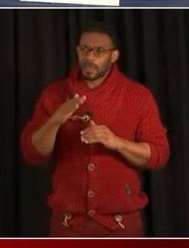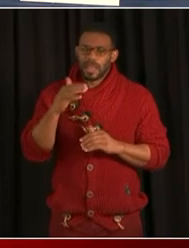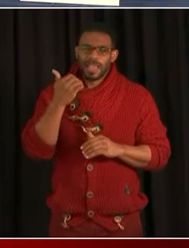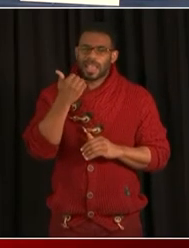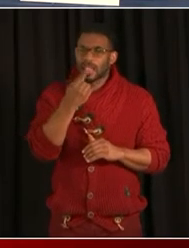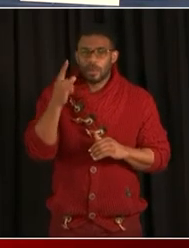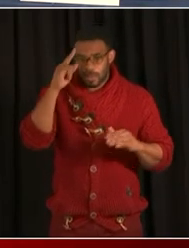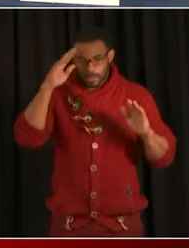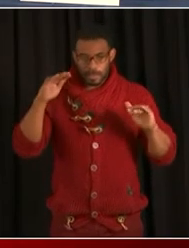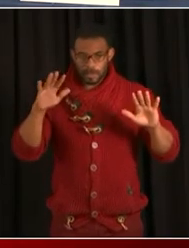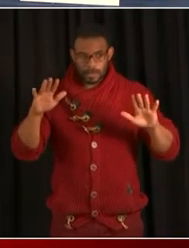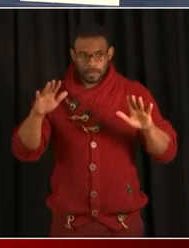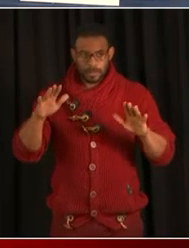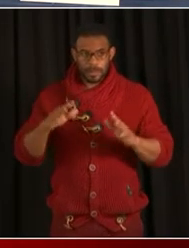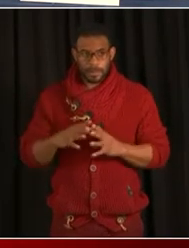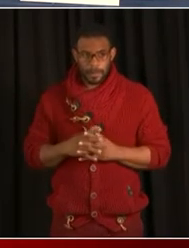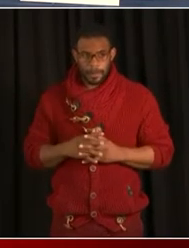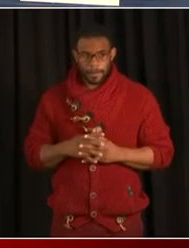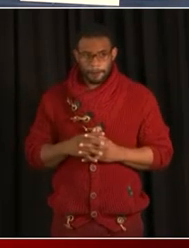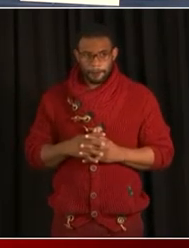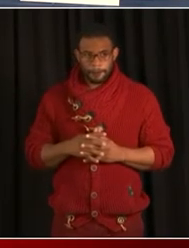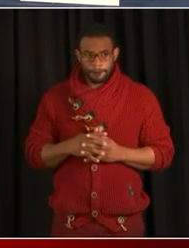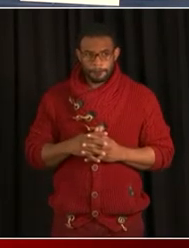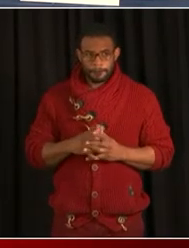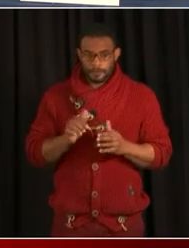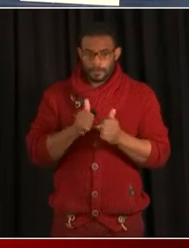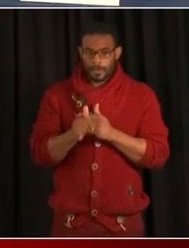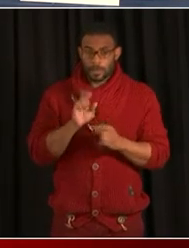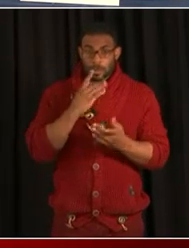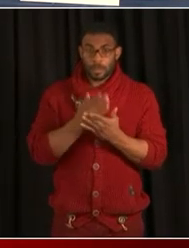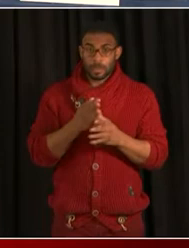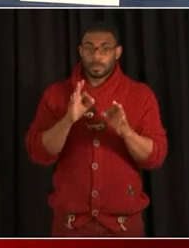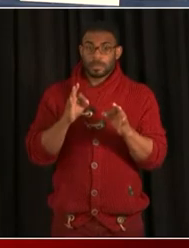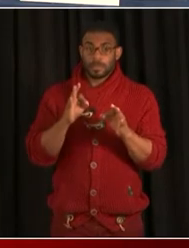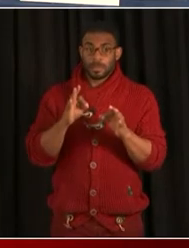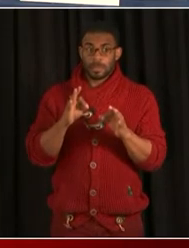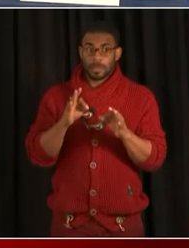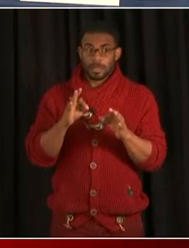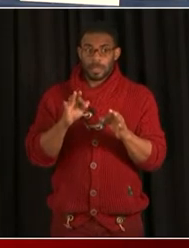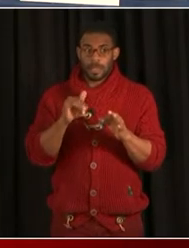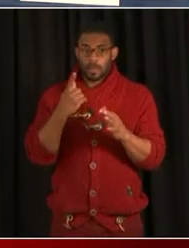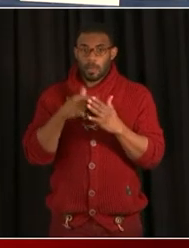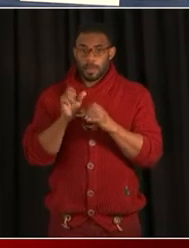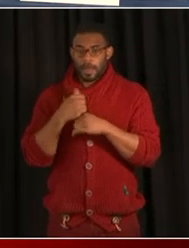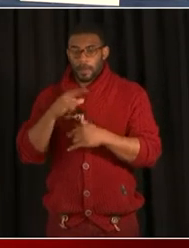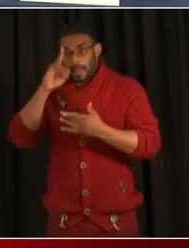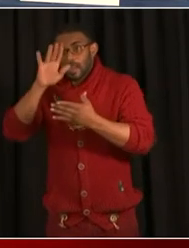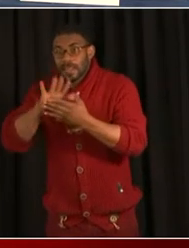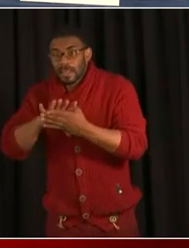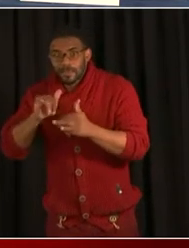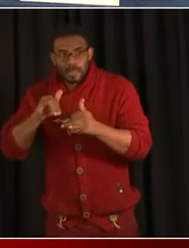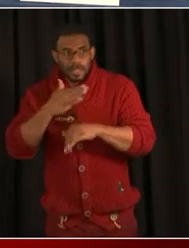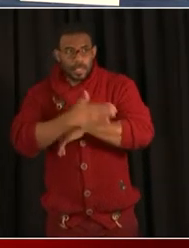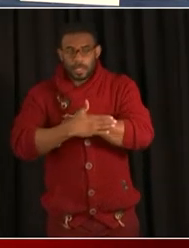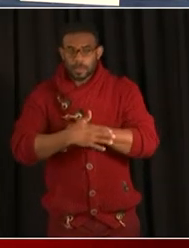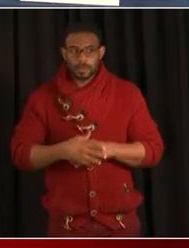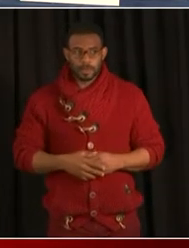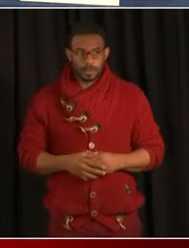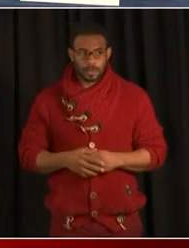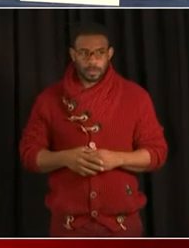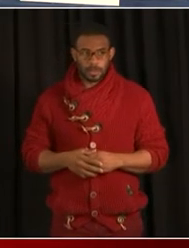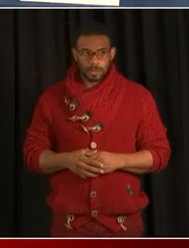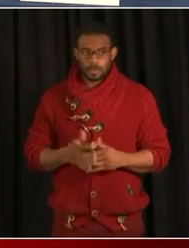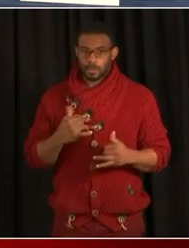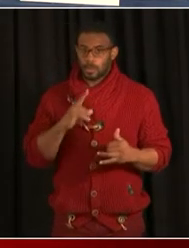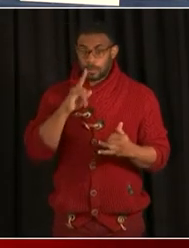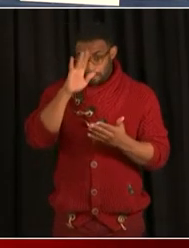beyond anybody's expectations. Fast. It was fast. It was really fast. good. And it was what made us believe in this country. It was